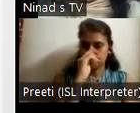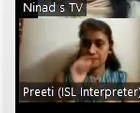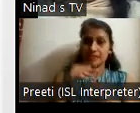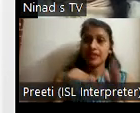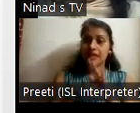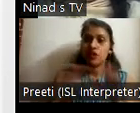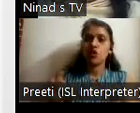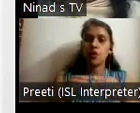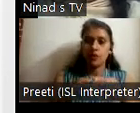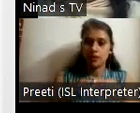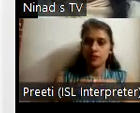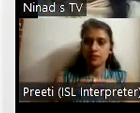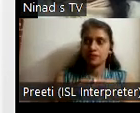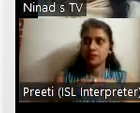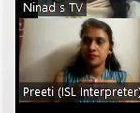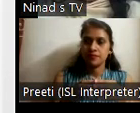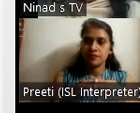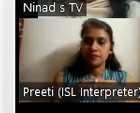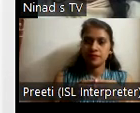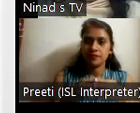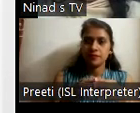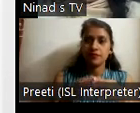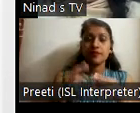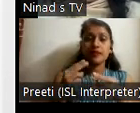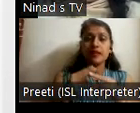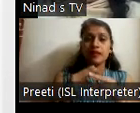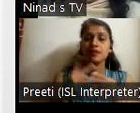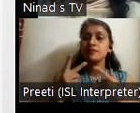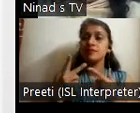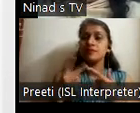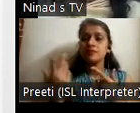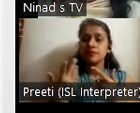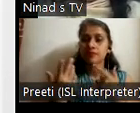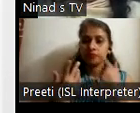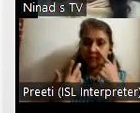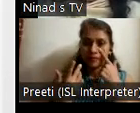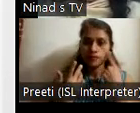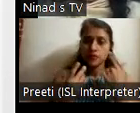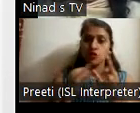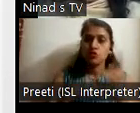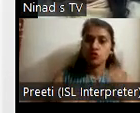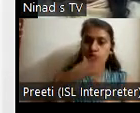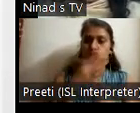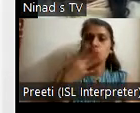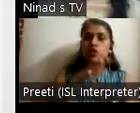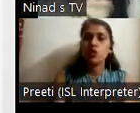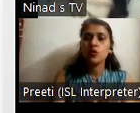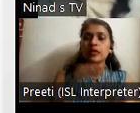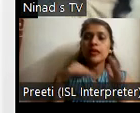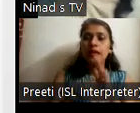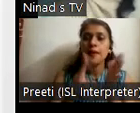community, or and it is called as, second part is called as mesosystem, social inclusion within the